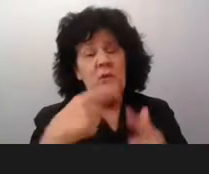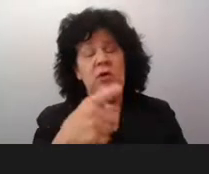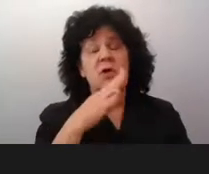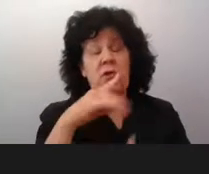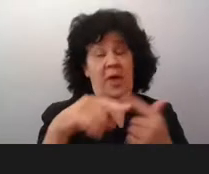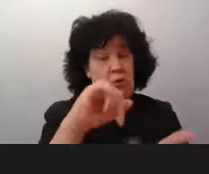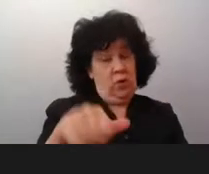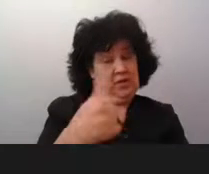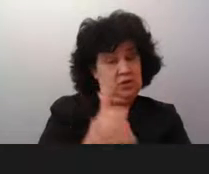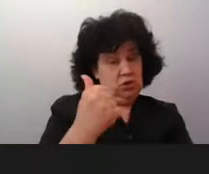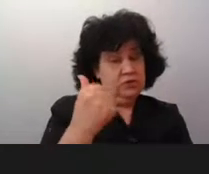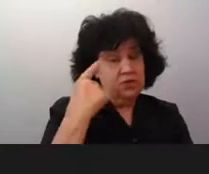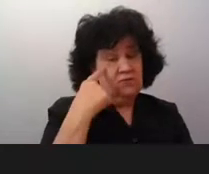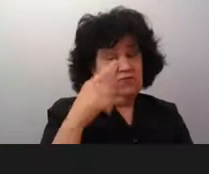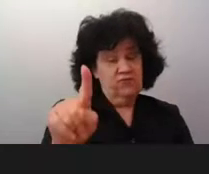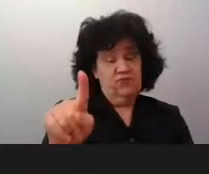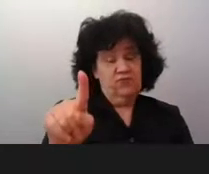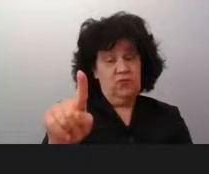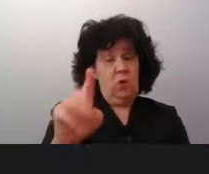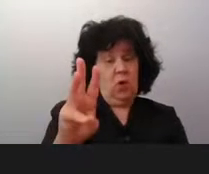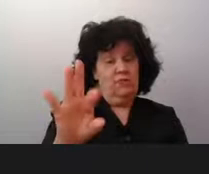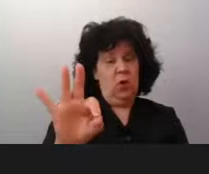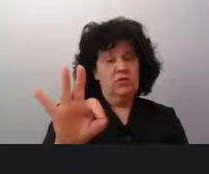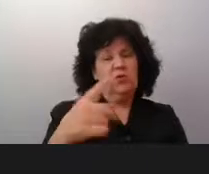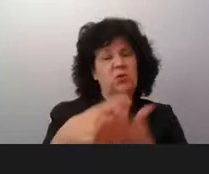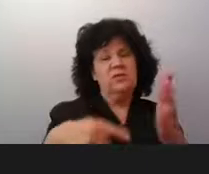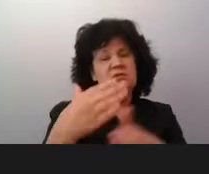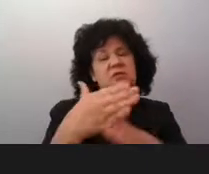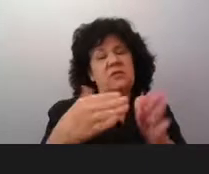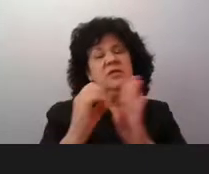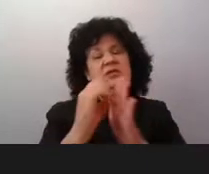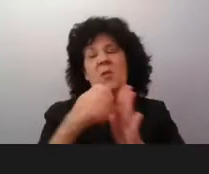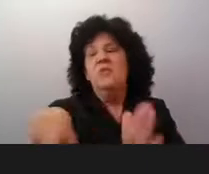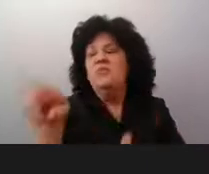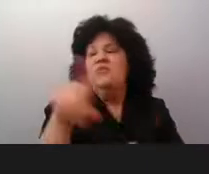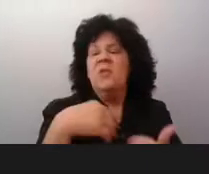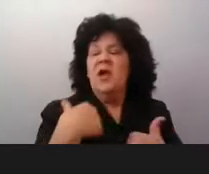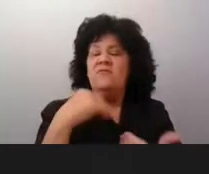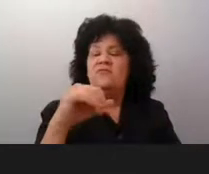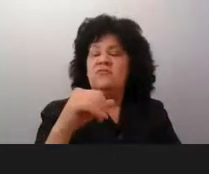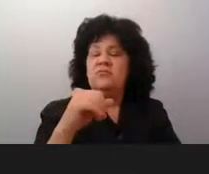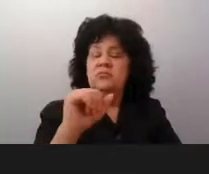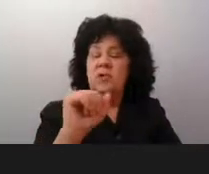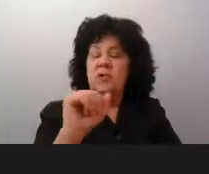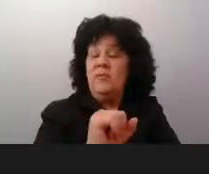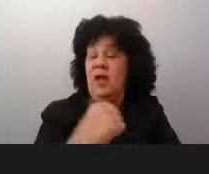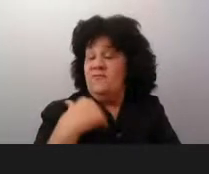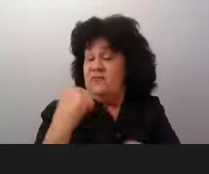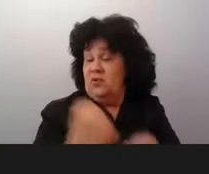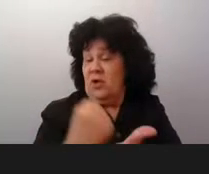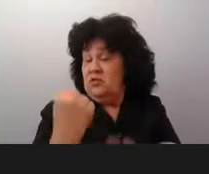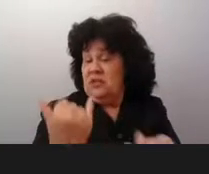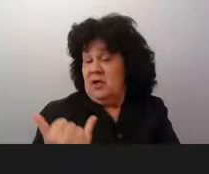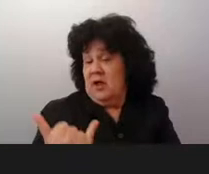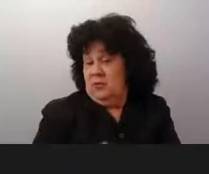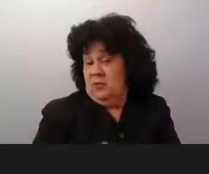credentials for the workforce, what would be some examples of the credentials that they would have now? And it sounded like, you know,